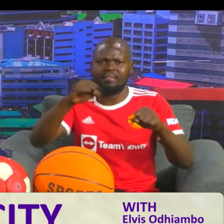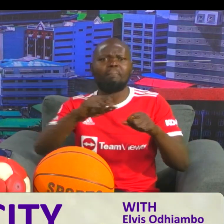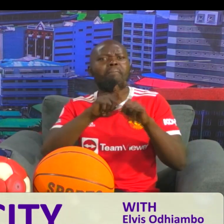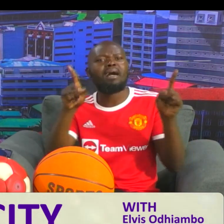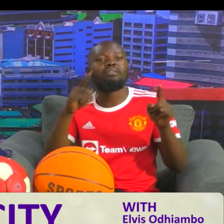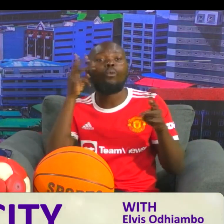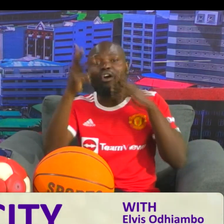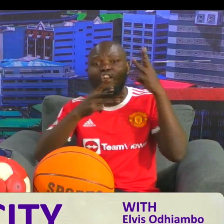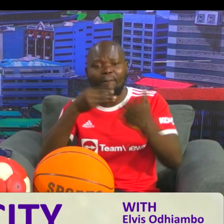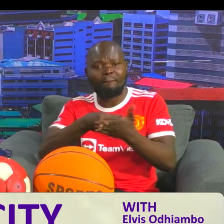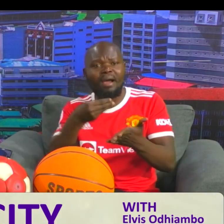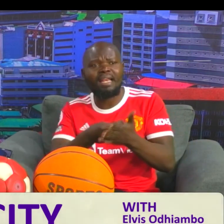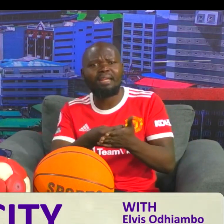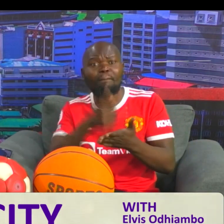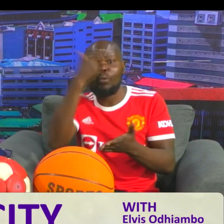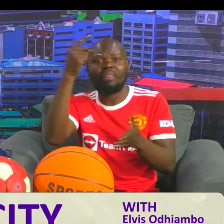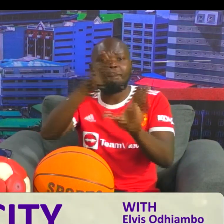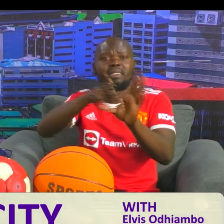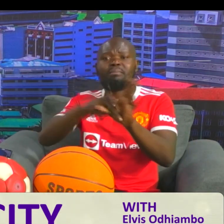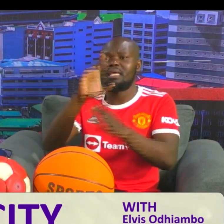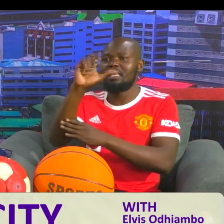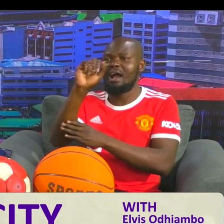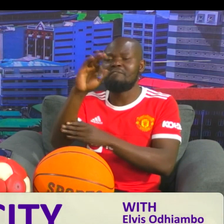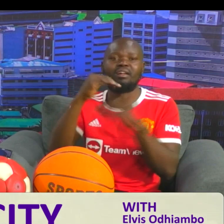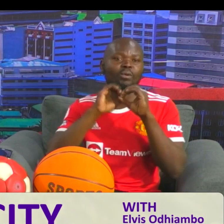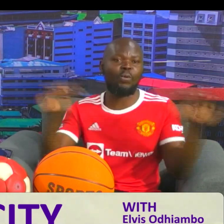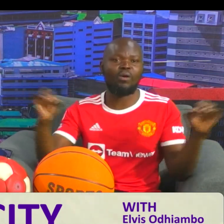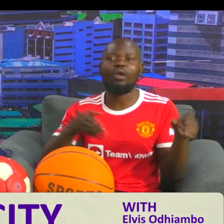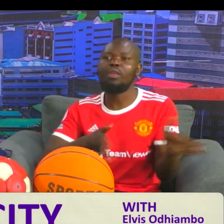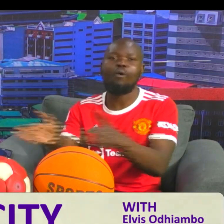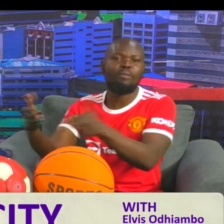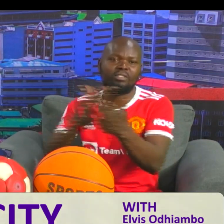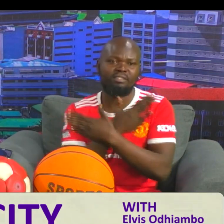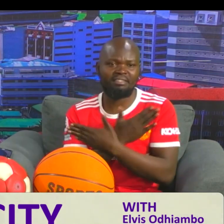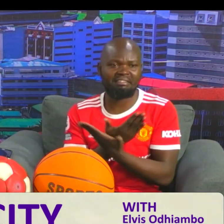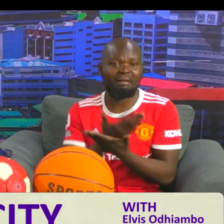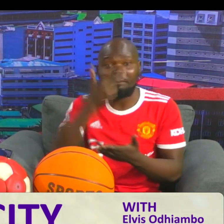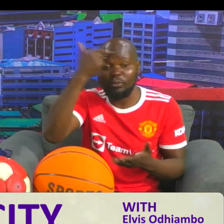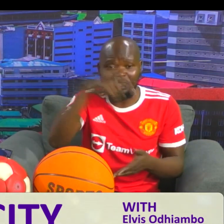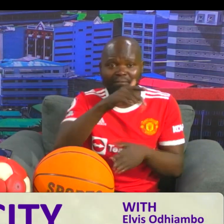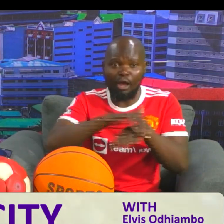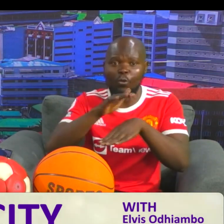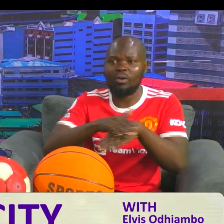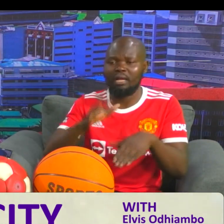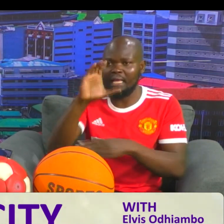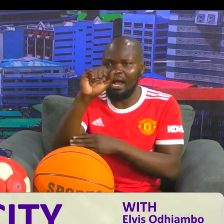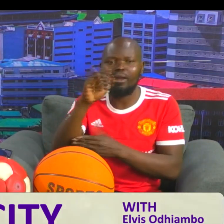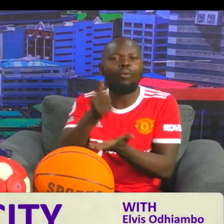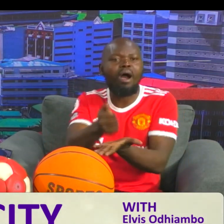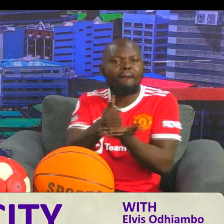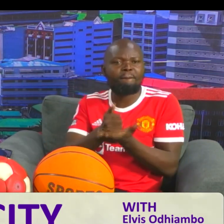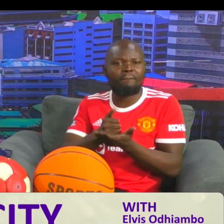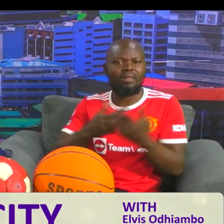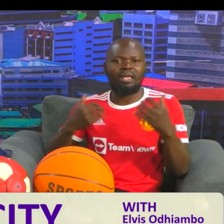worried about Gor Mahia signing international players because of the money. Right. Right now we've been kicked out of CAF